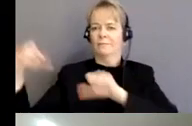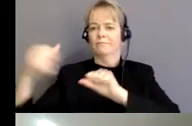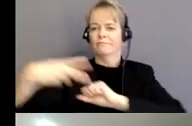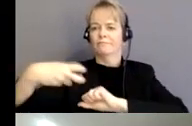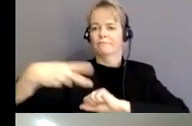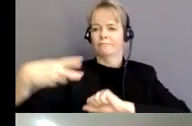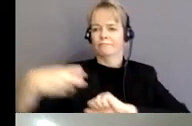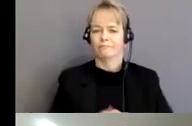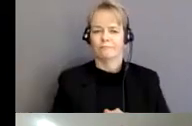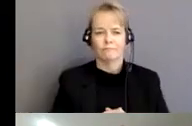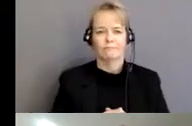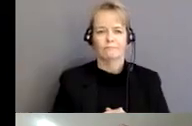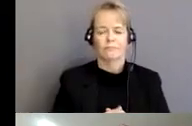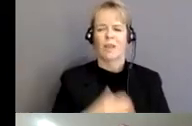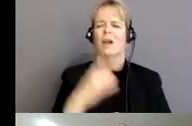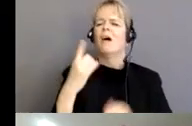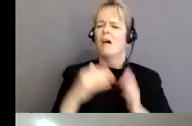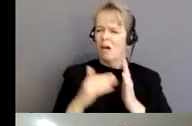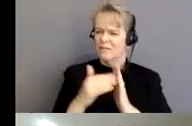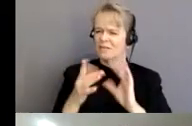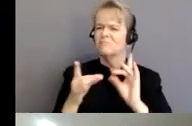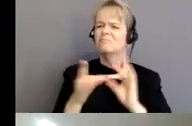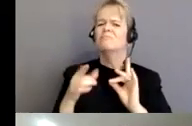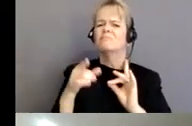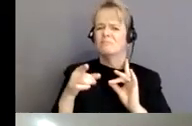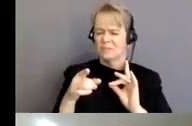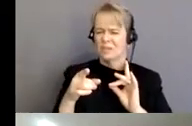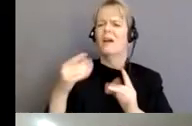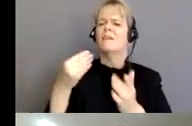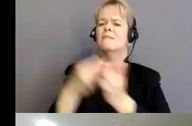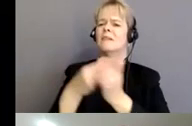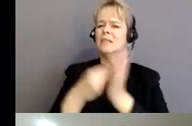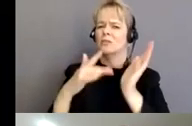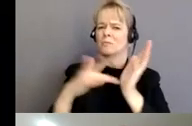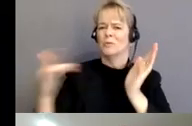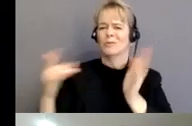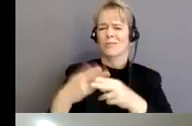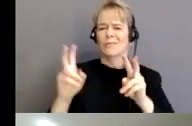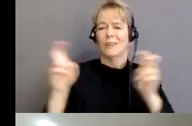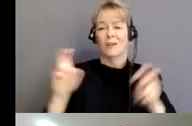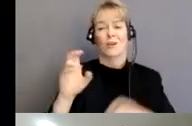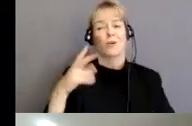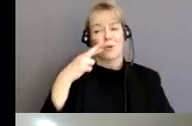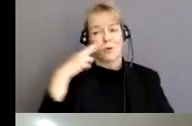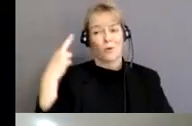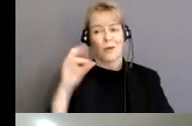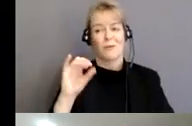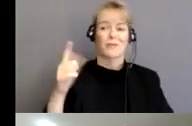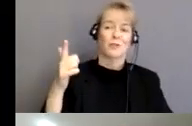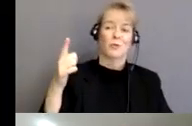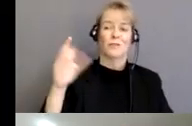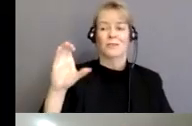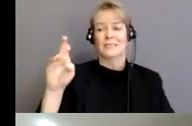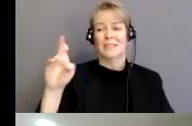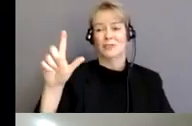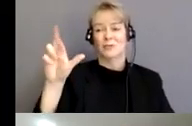One of the references you may have heard often is that financial abuse is referred to as the crime of the 21st century, which is quite sad, because